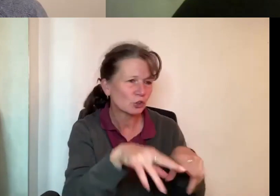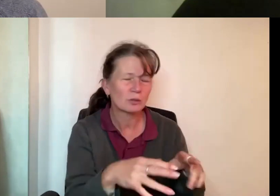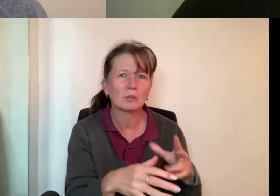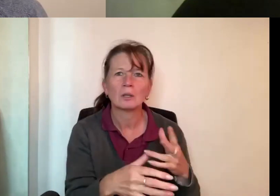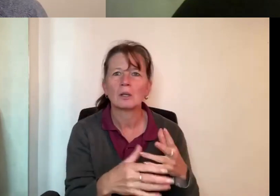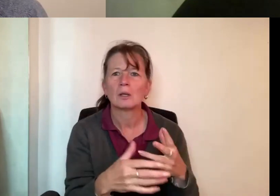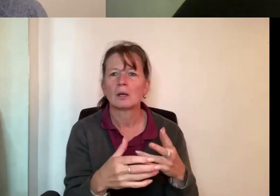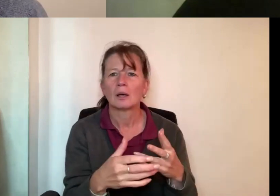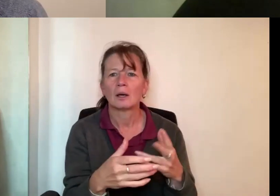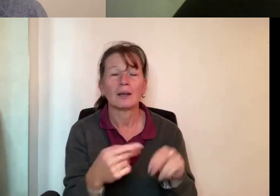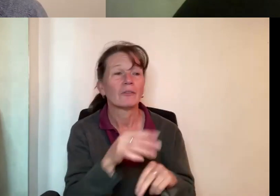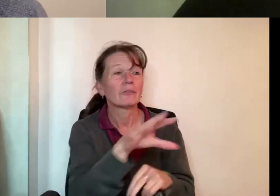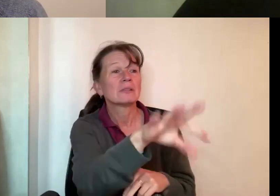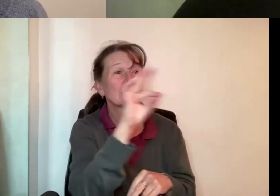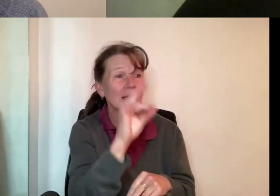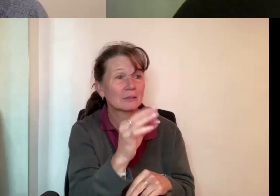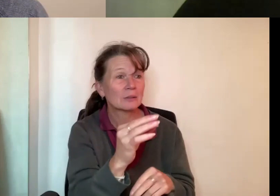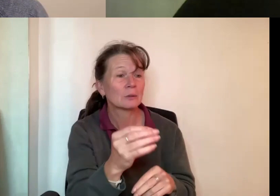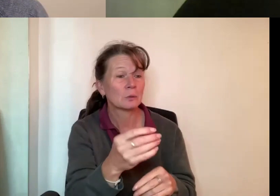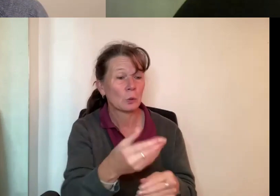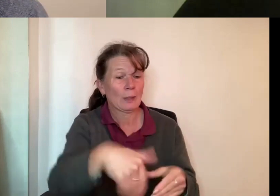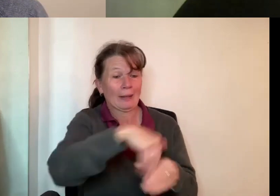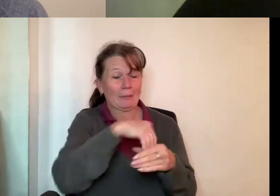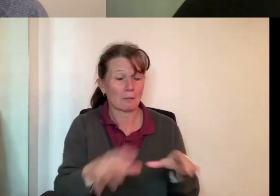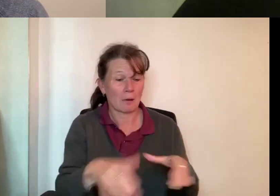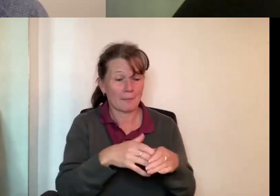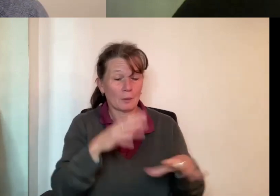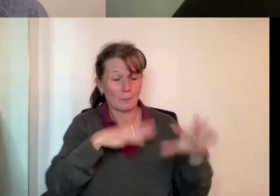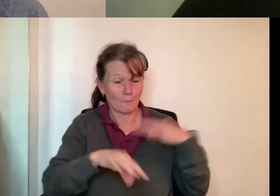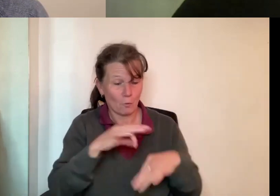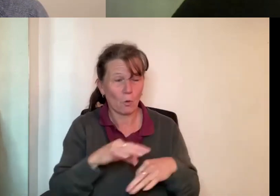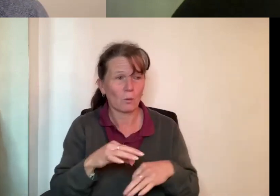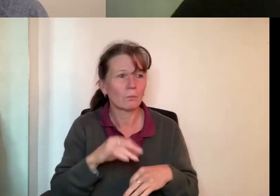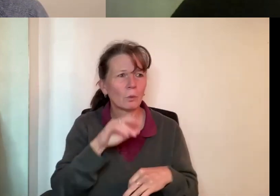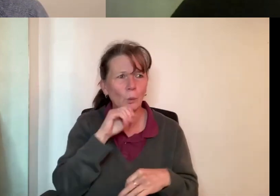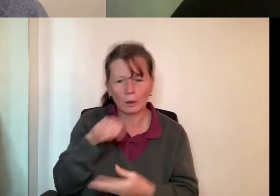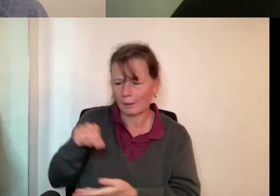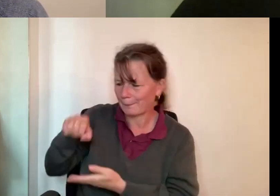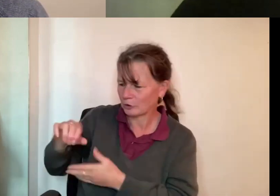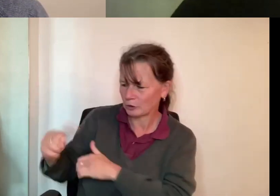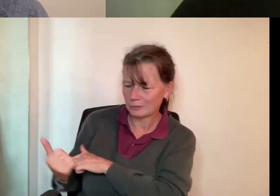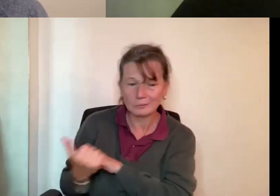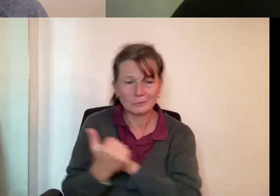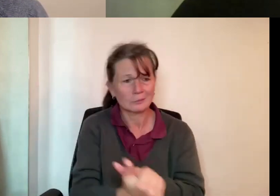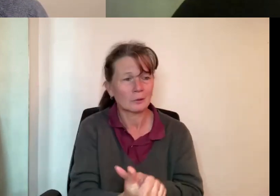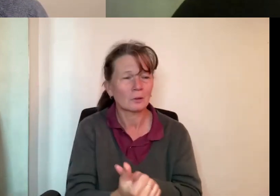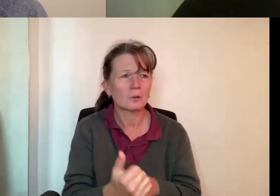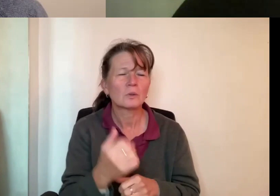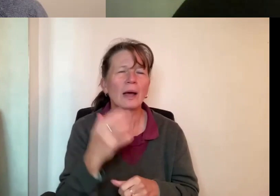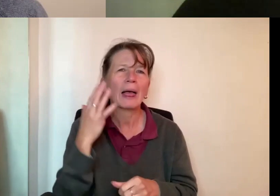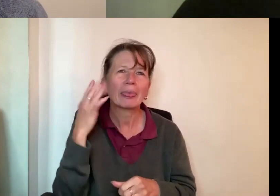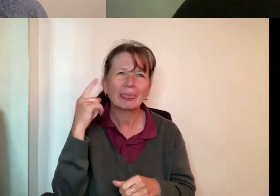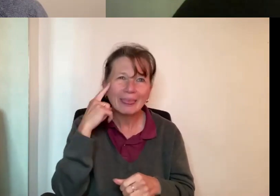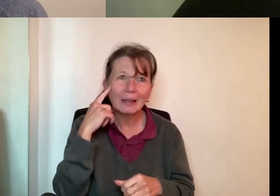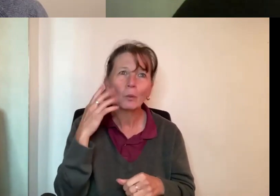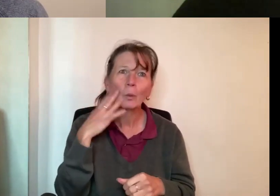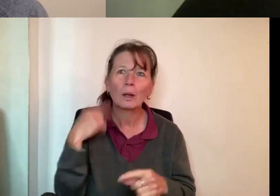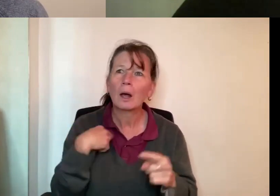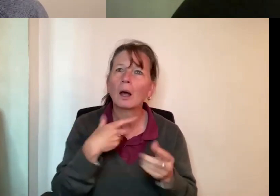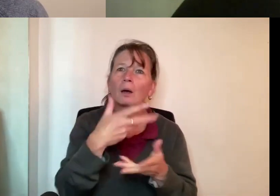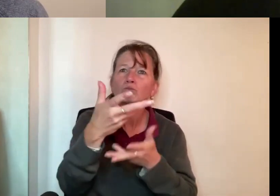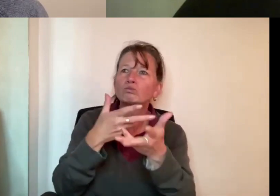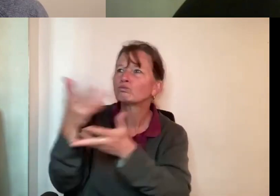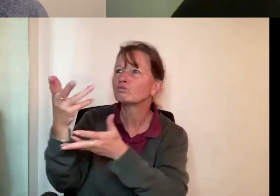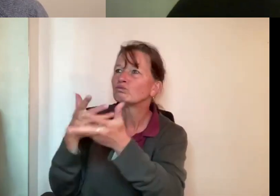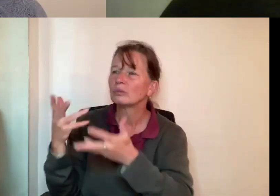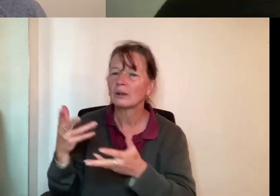they are selected as an artist to work with us. So I think my impression from sort of talking to people is that is picked